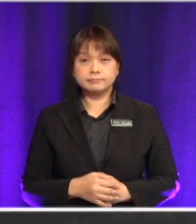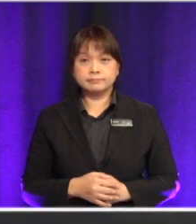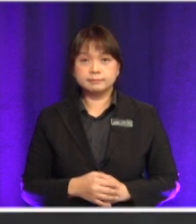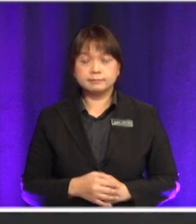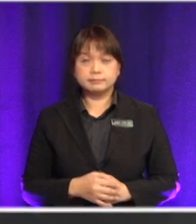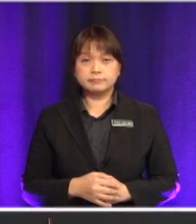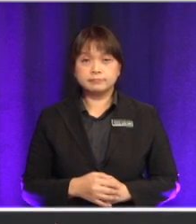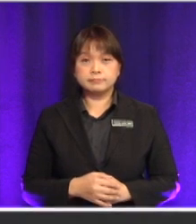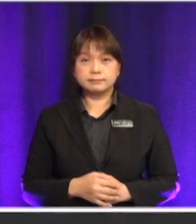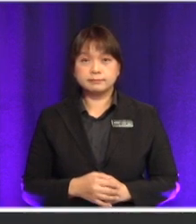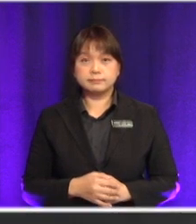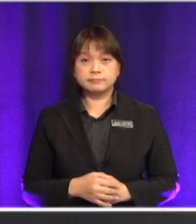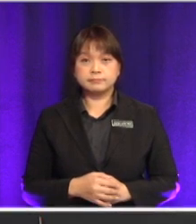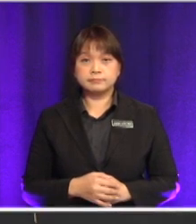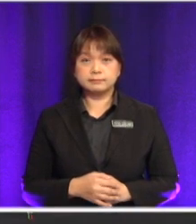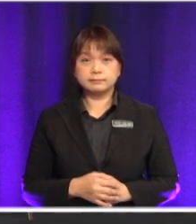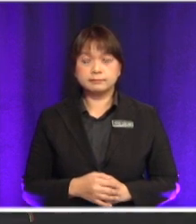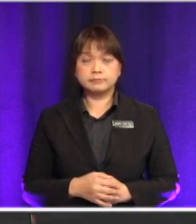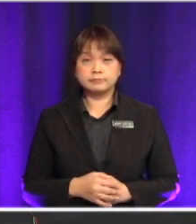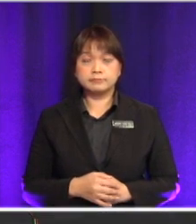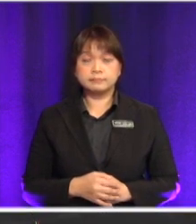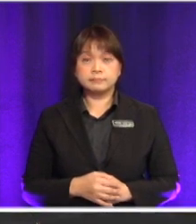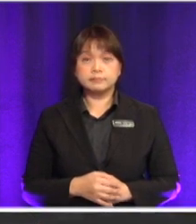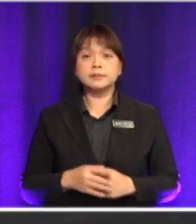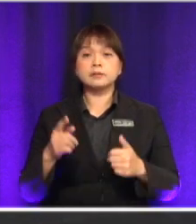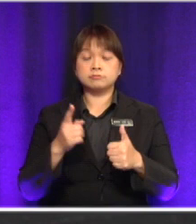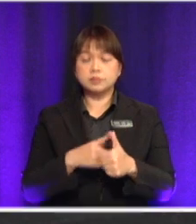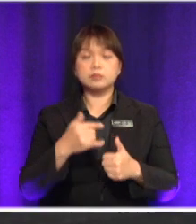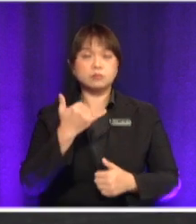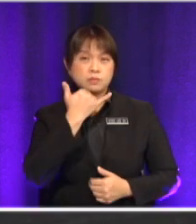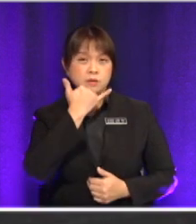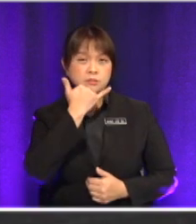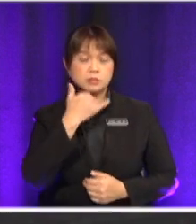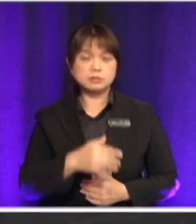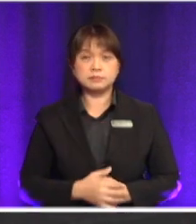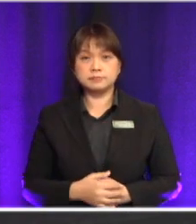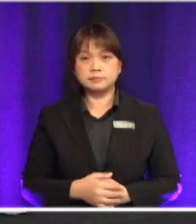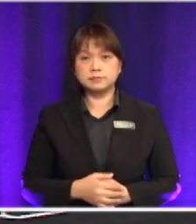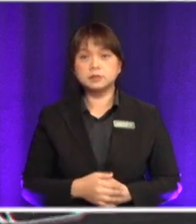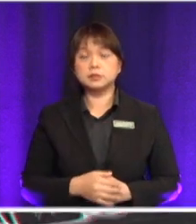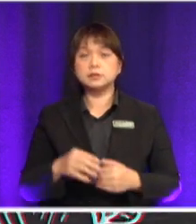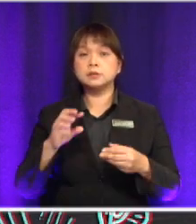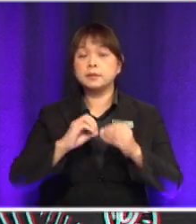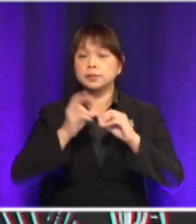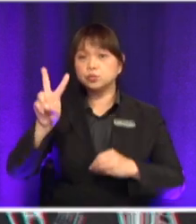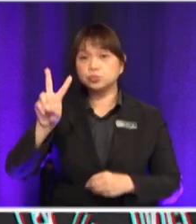Just answer it. False. False, that's False. correct. Okay, any volunteers for number 2?